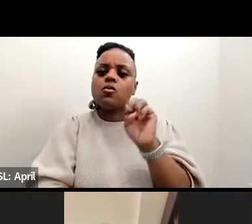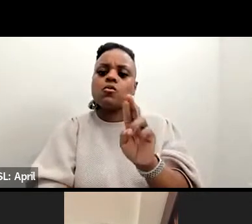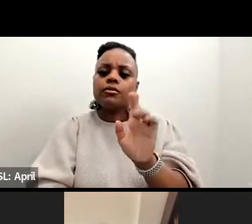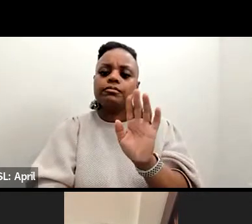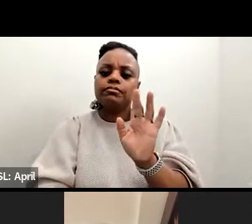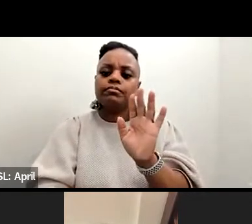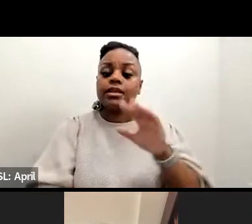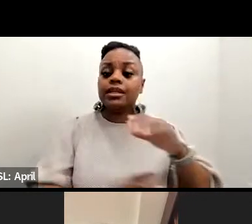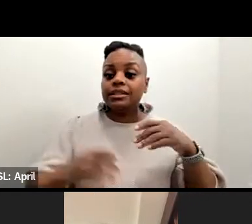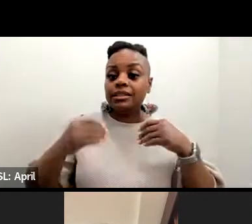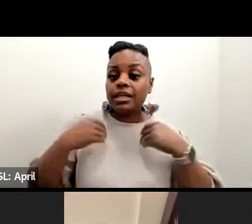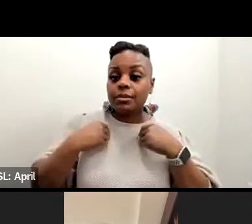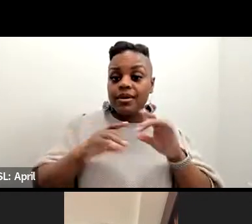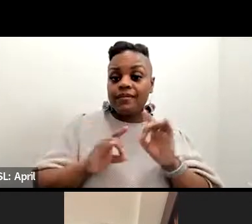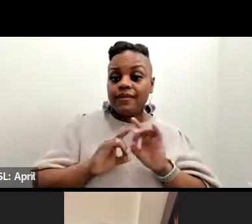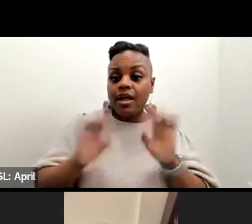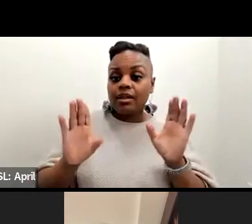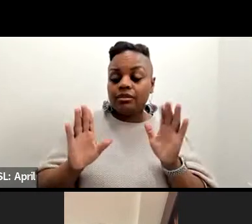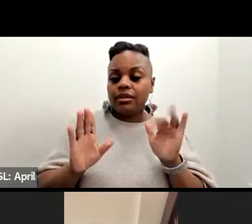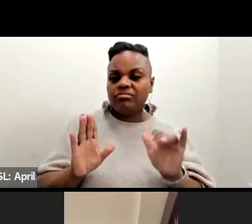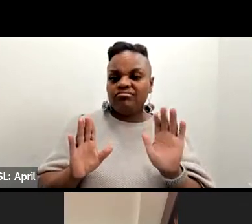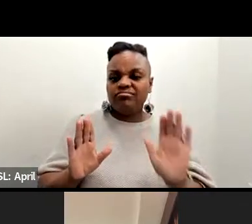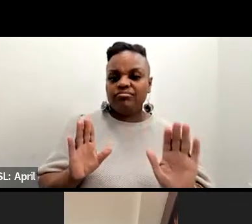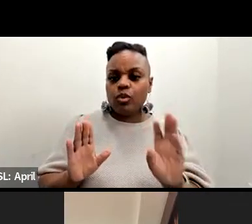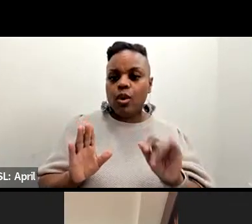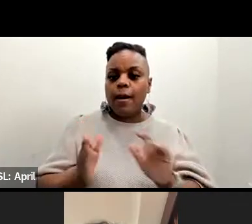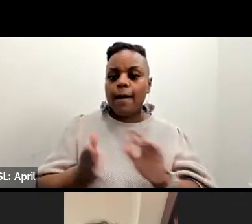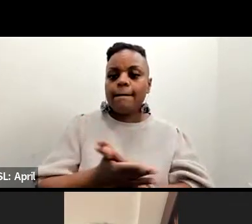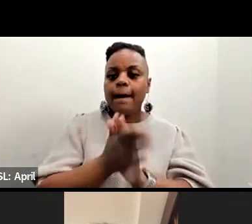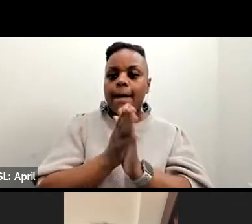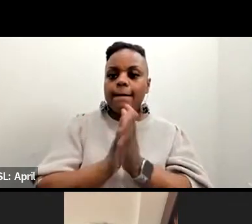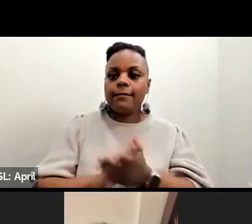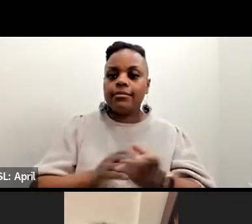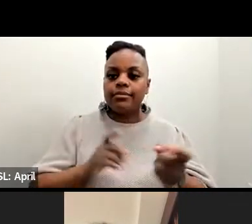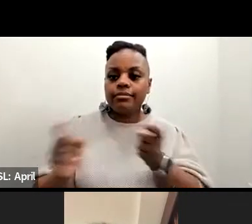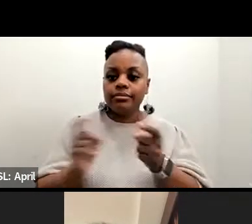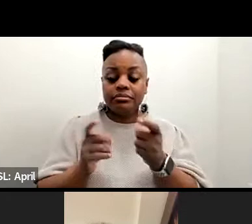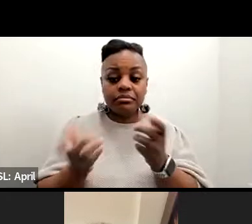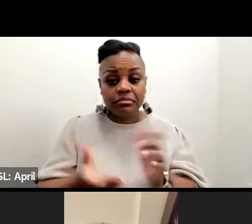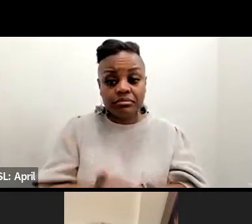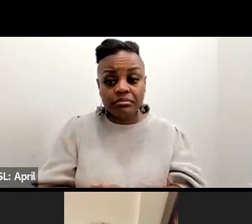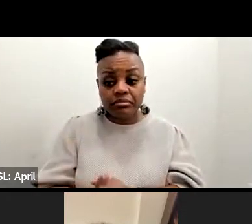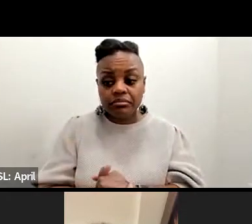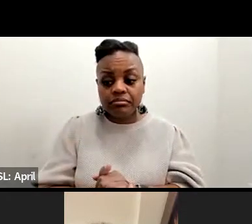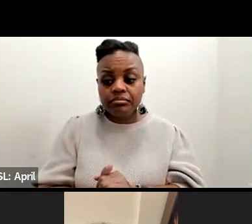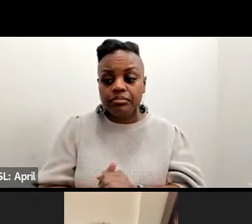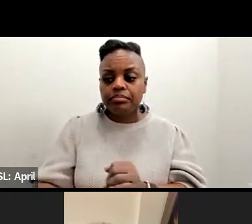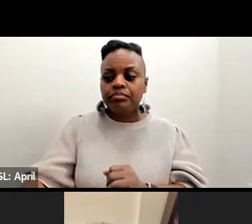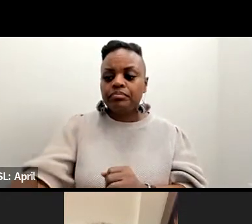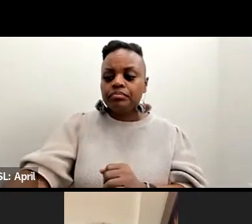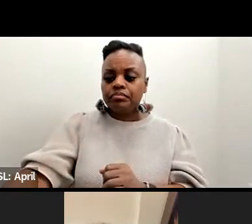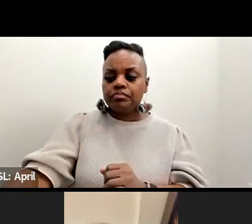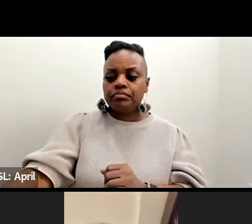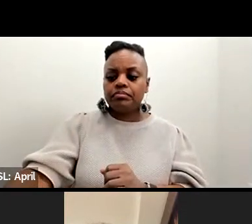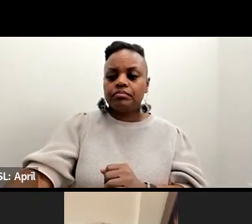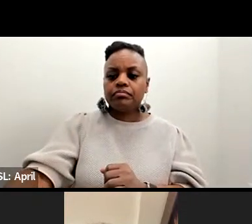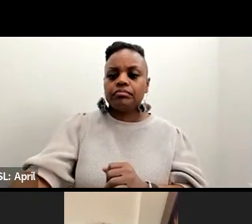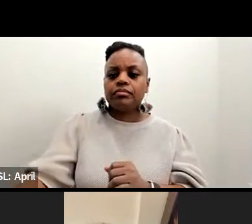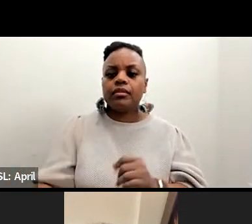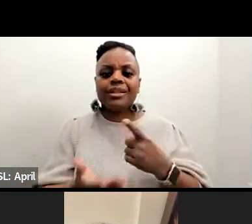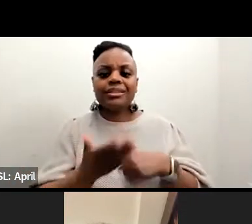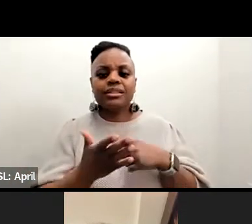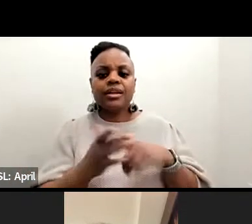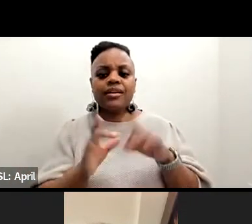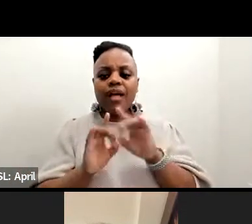relevance? Yeah, I think the question of violence has largely been settled for the better part of the last 8 years or so, right? It's not like in